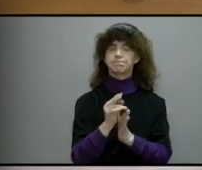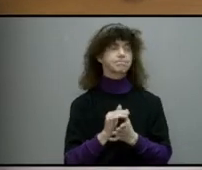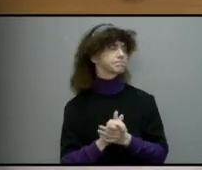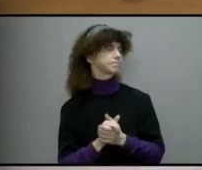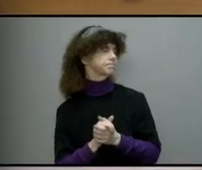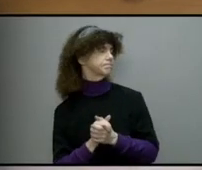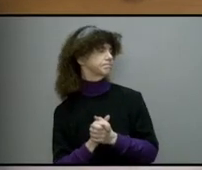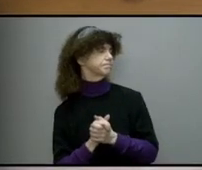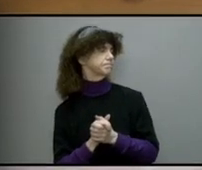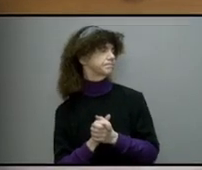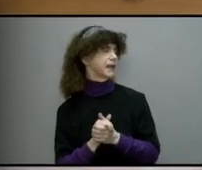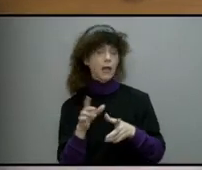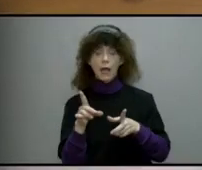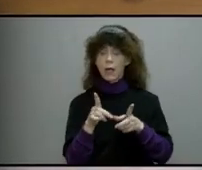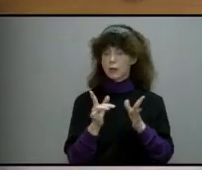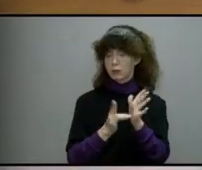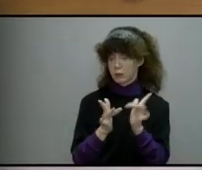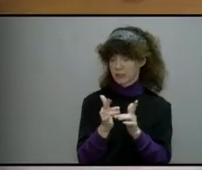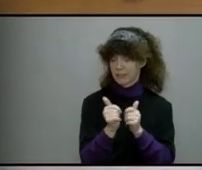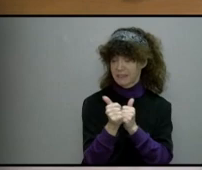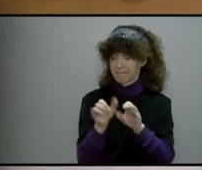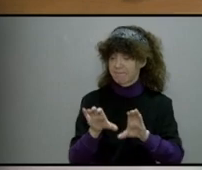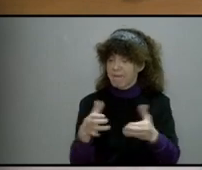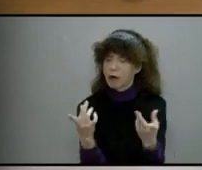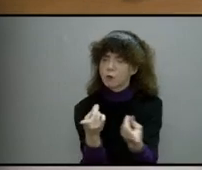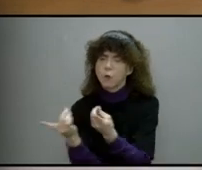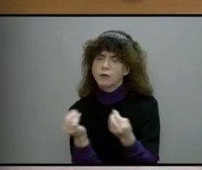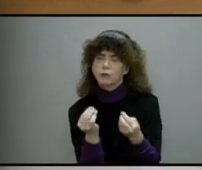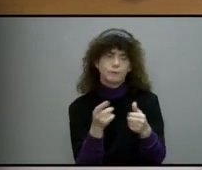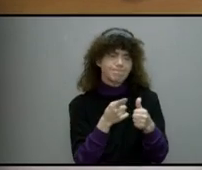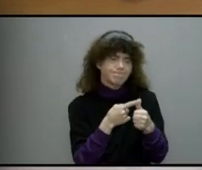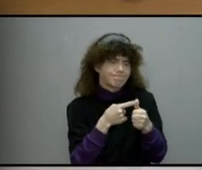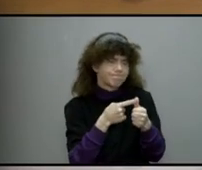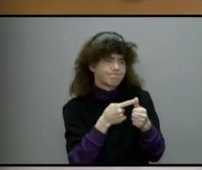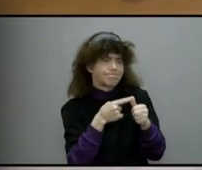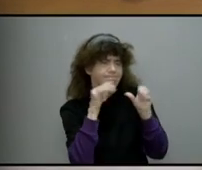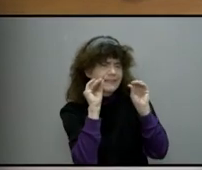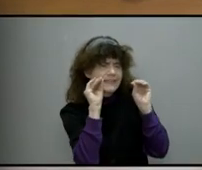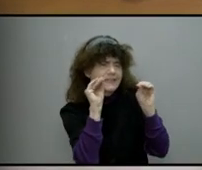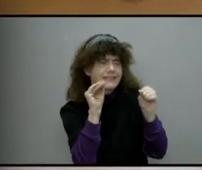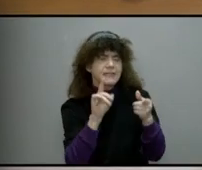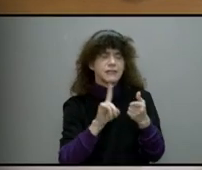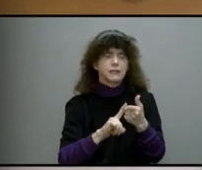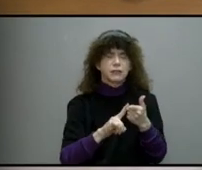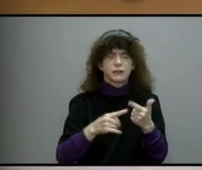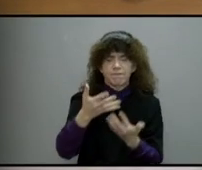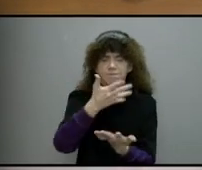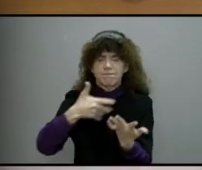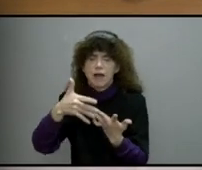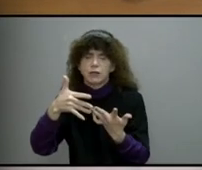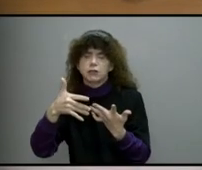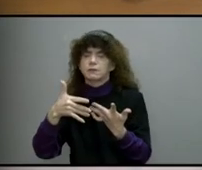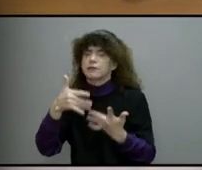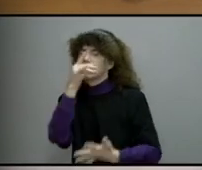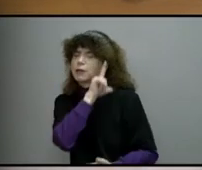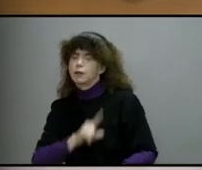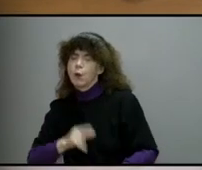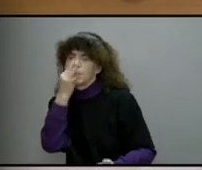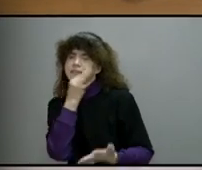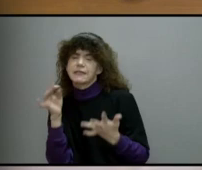They devoted themselves to the apostles' teaching and to the fellowship, to the breaking of bread and to prayer.